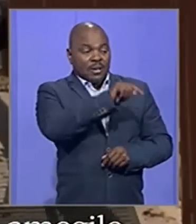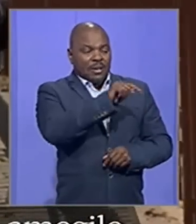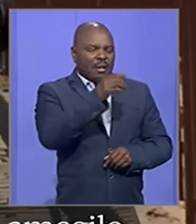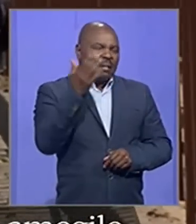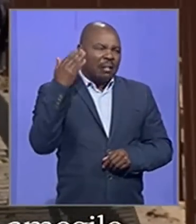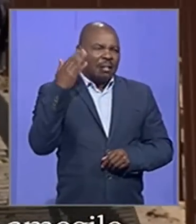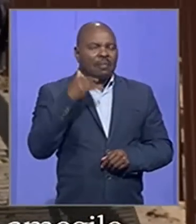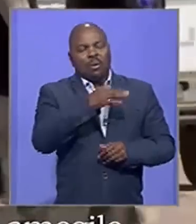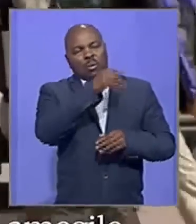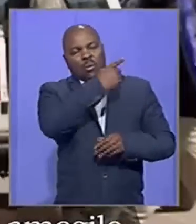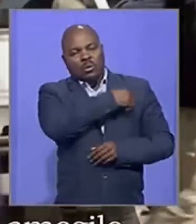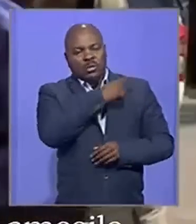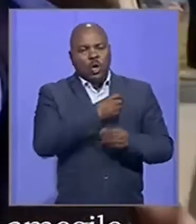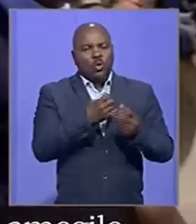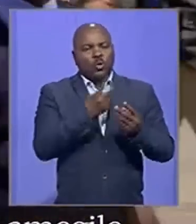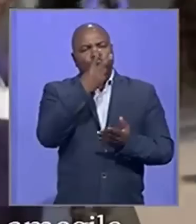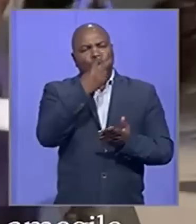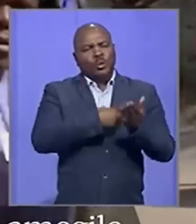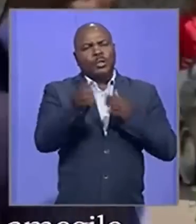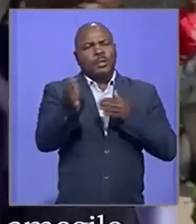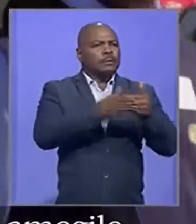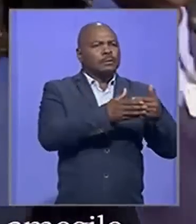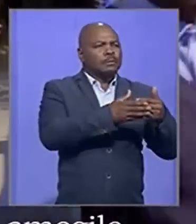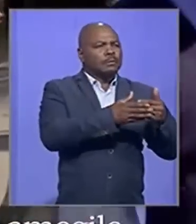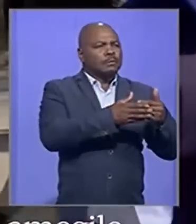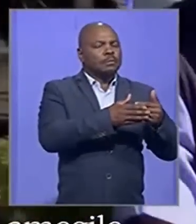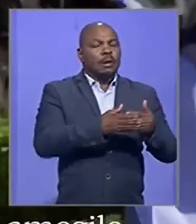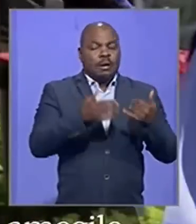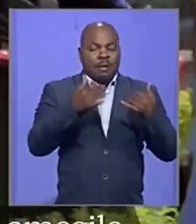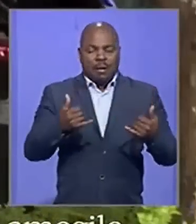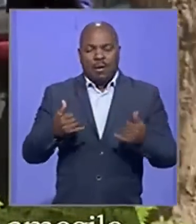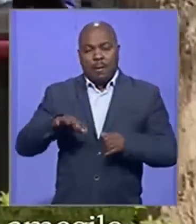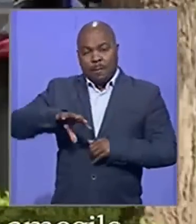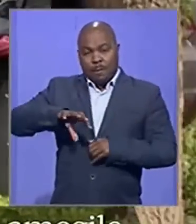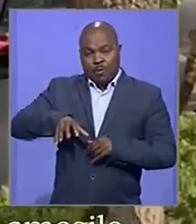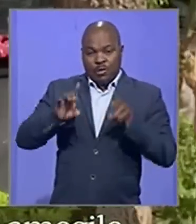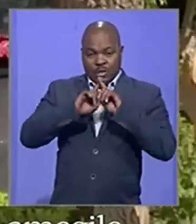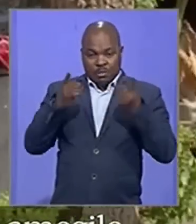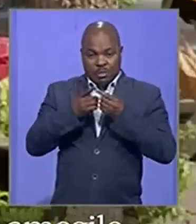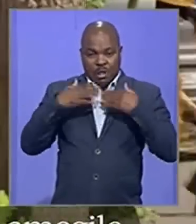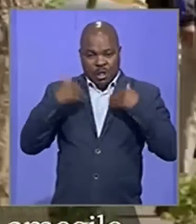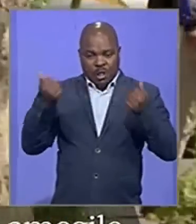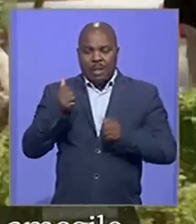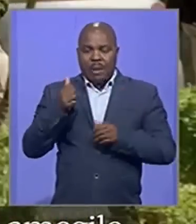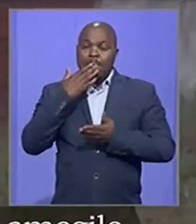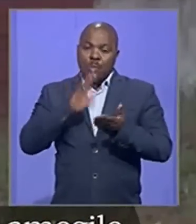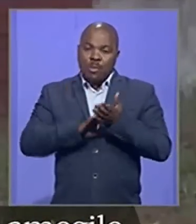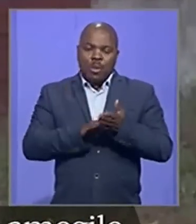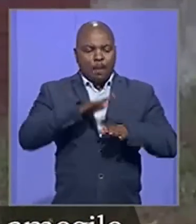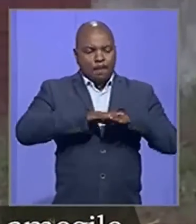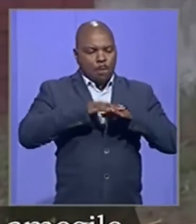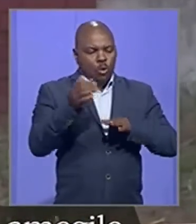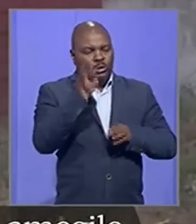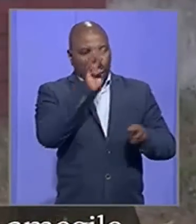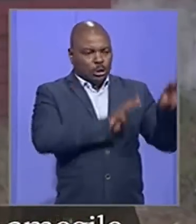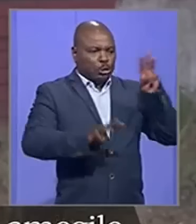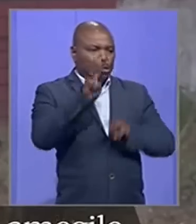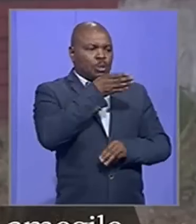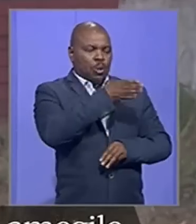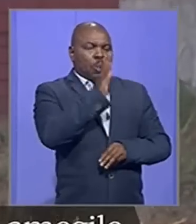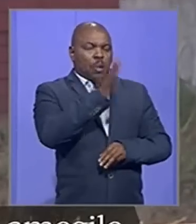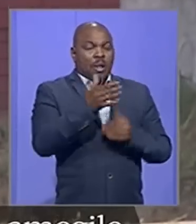feta dibeke tše pedi. Go sa le bjalo, kgoro ya maphelo ya profense ile ya tshepiša go matlafatša tšhireletšo. Bjale bašomi ba